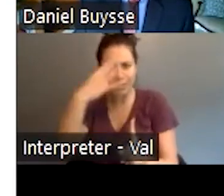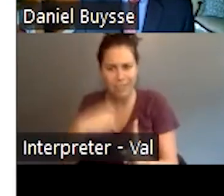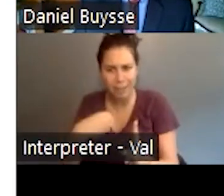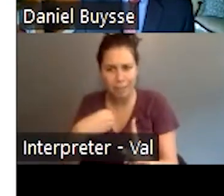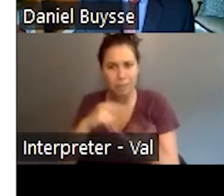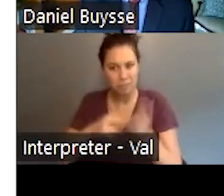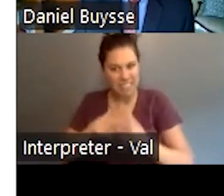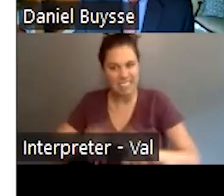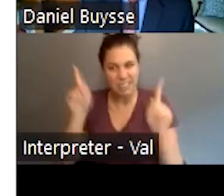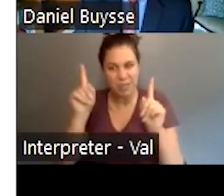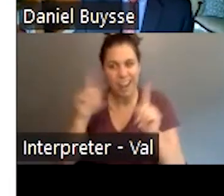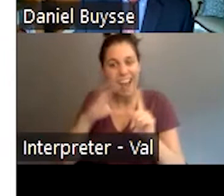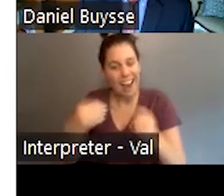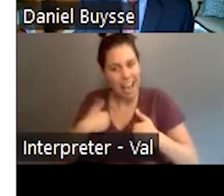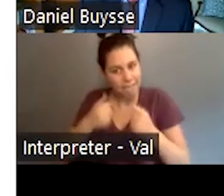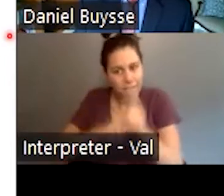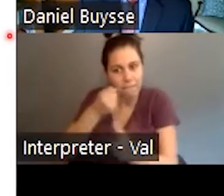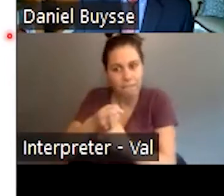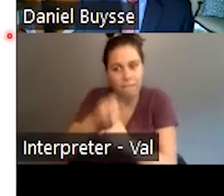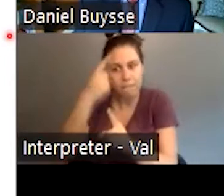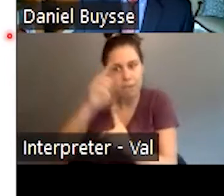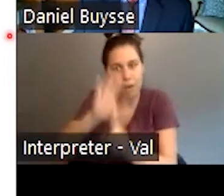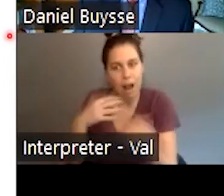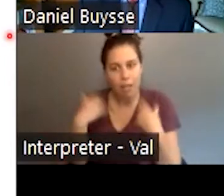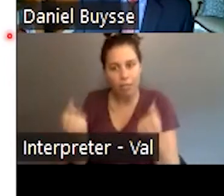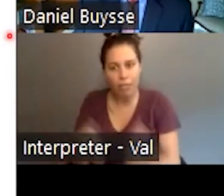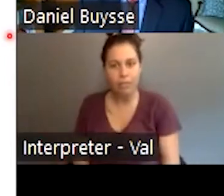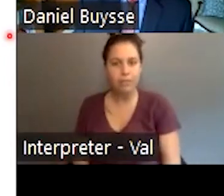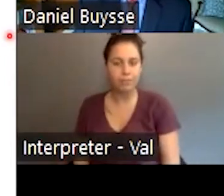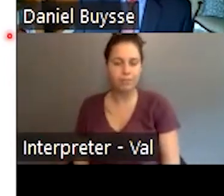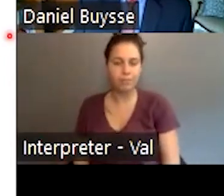may have important ramifications for their health outcomes.